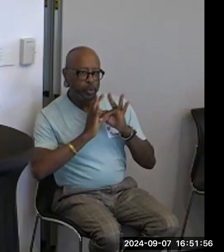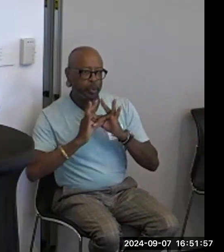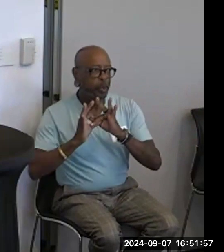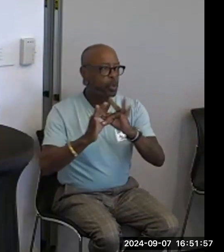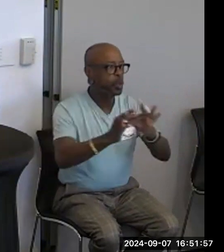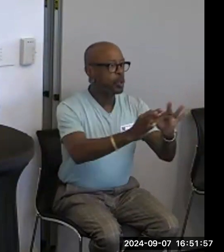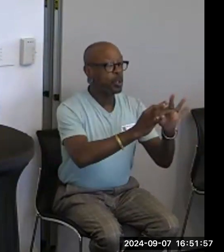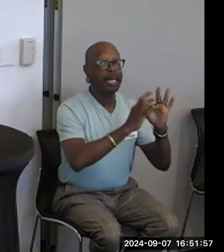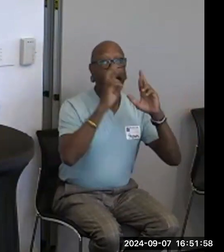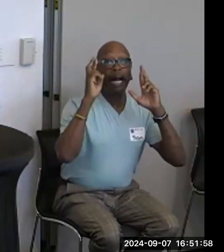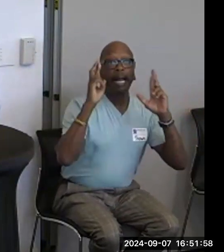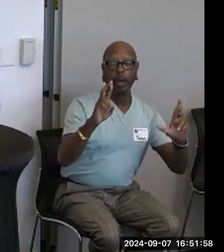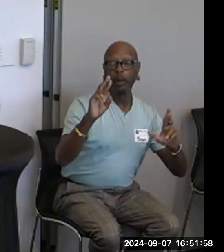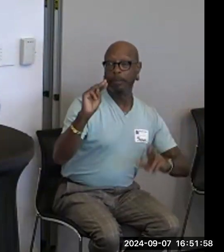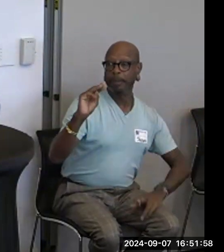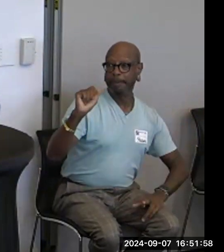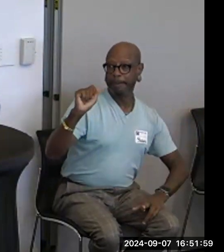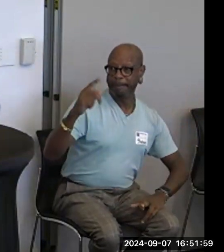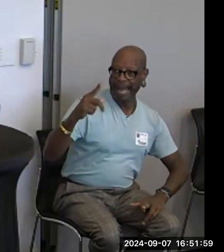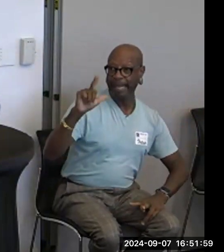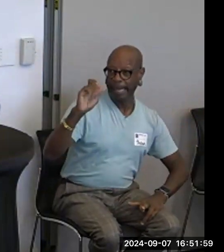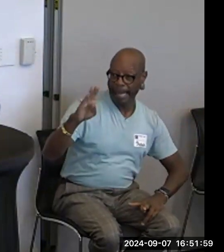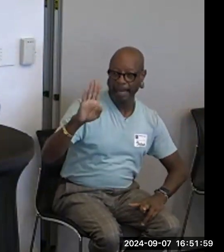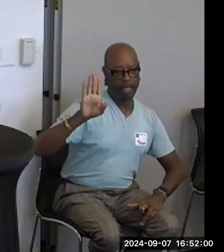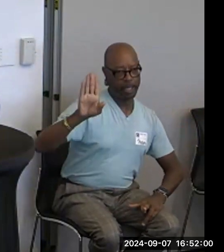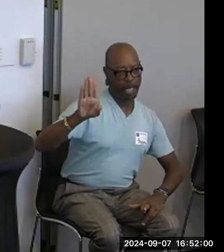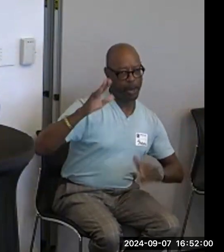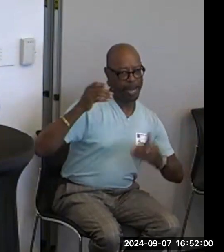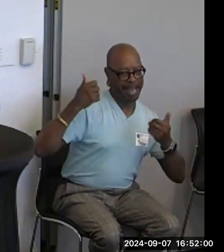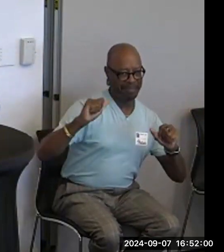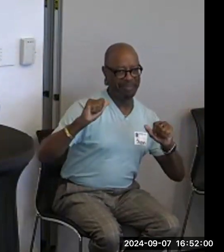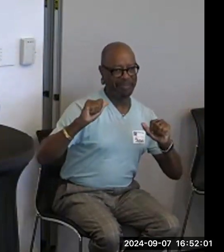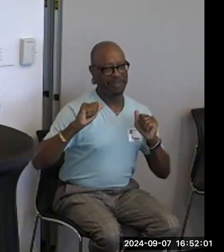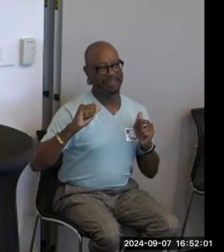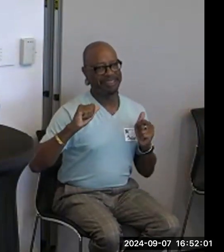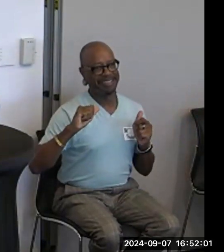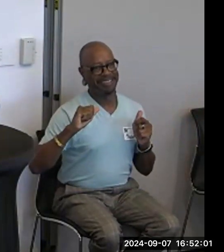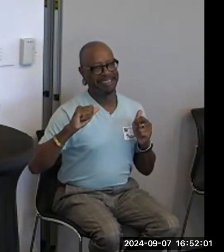the Mad Lab, in its effort to